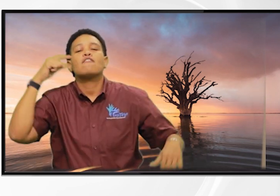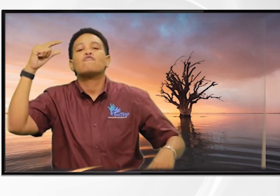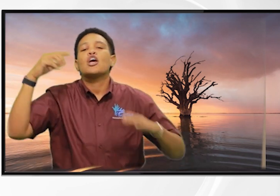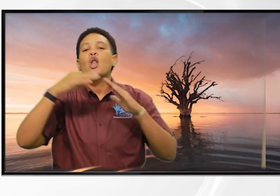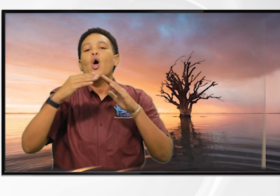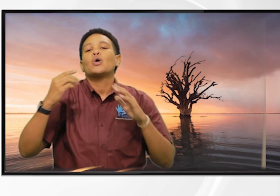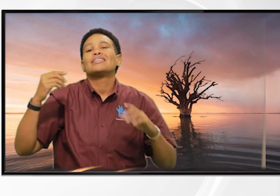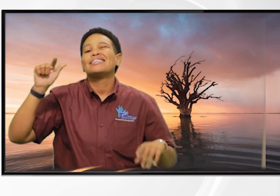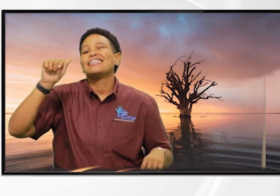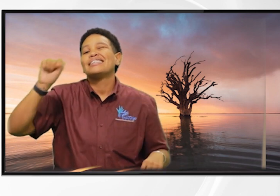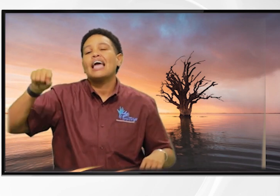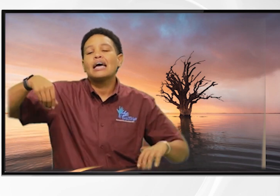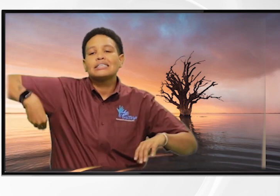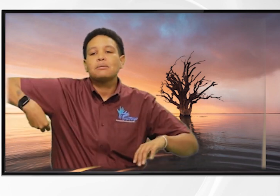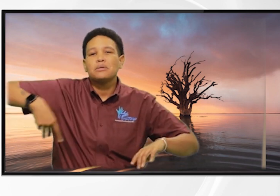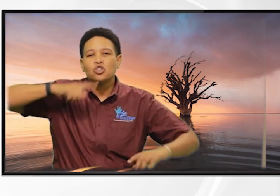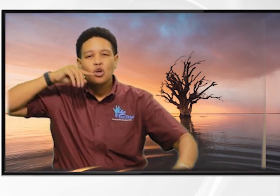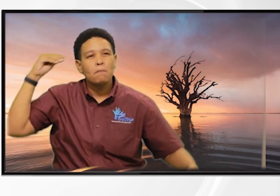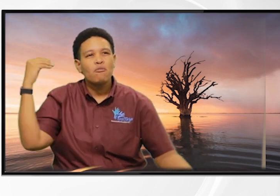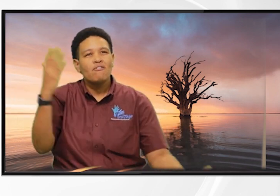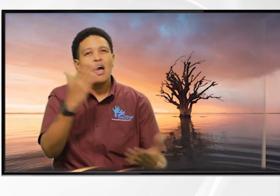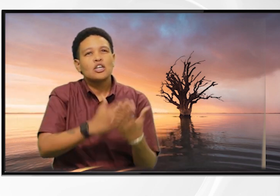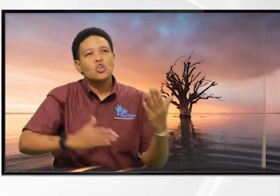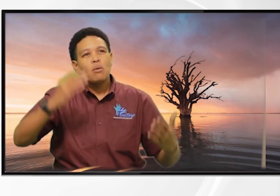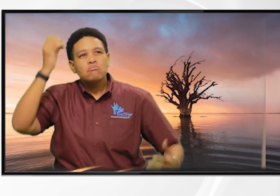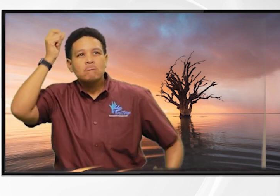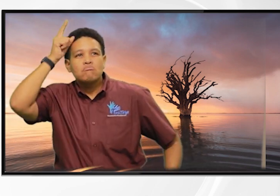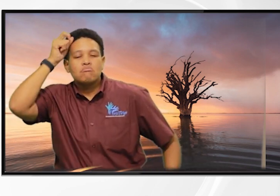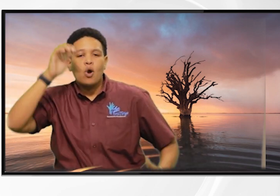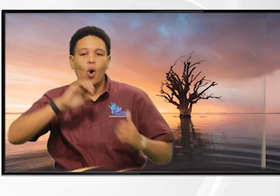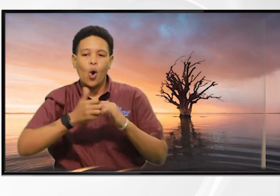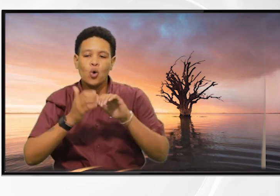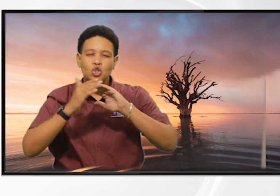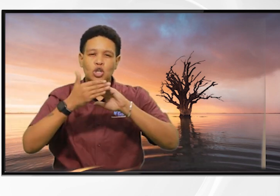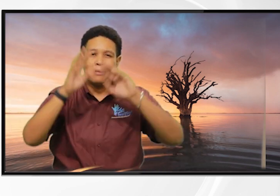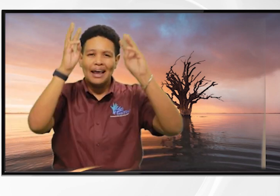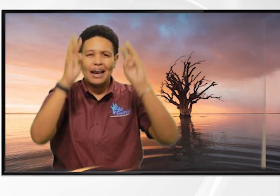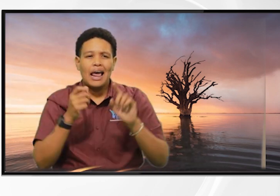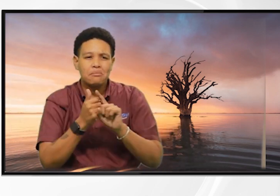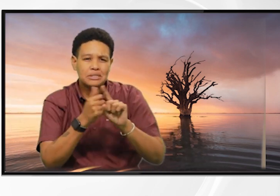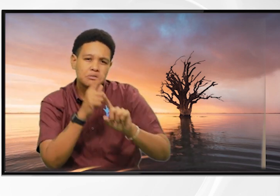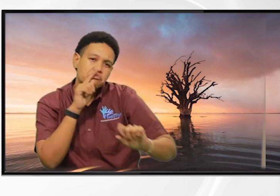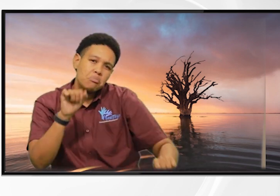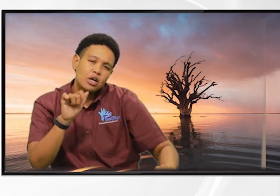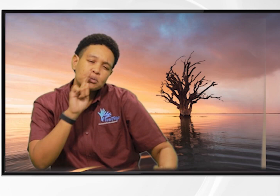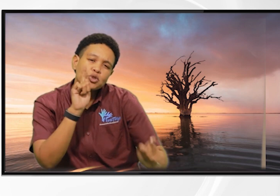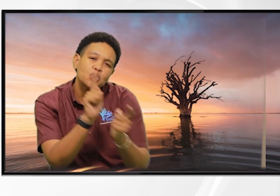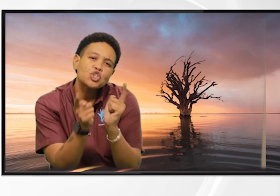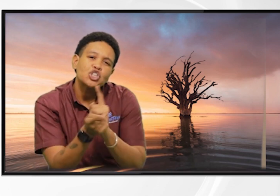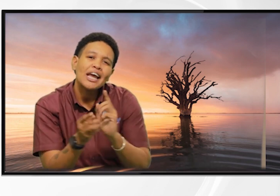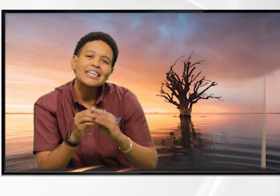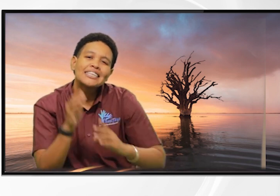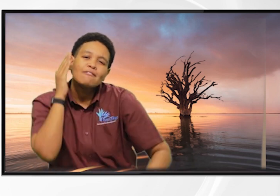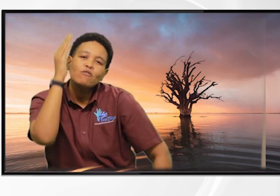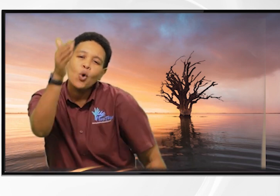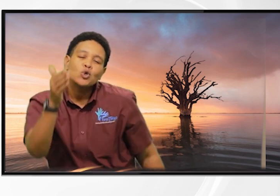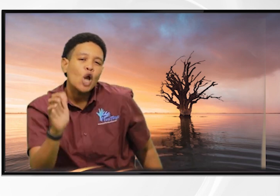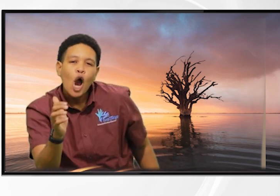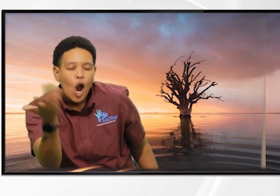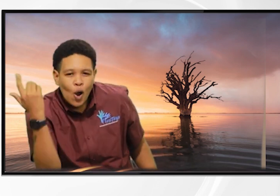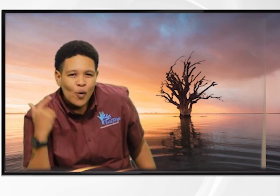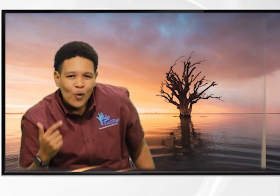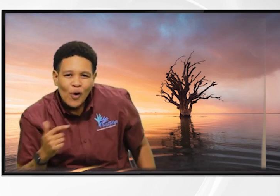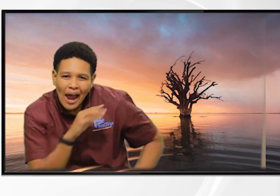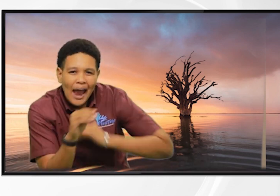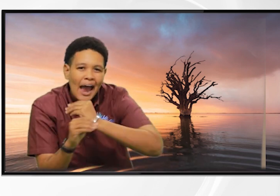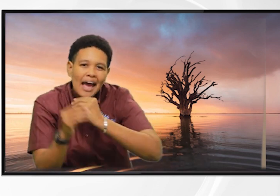emissions provide some consensus about how Jamaica's climate is likely to change in the near future and